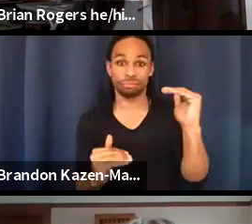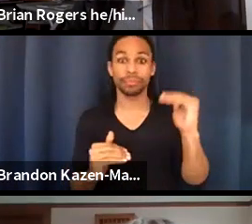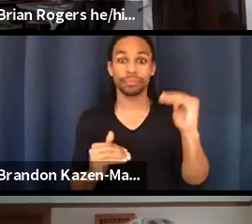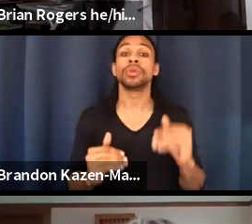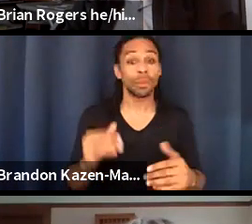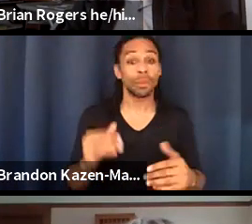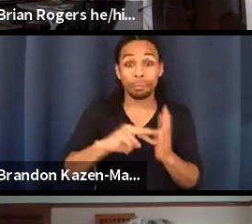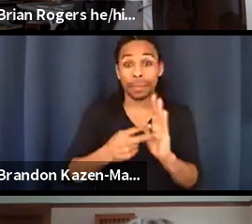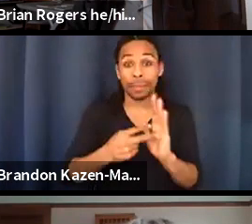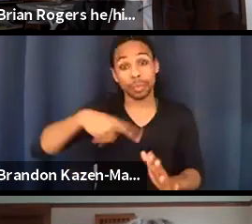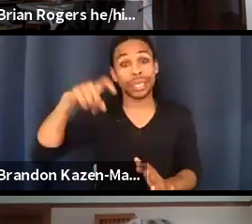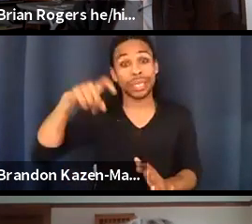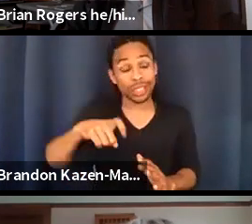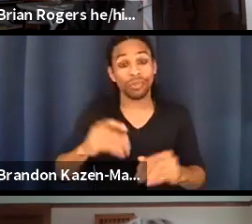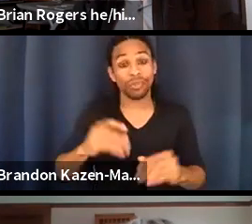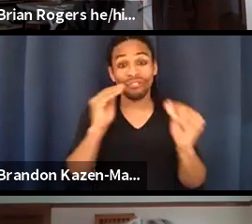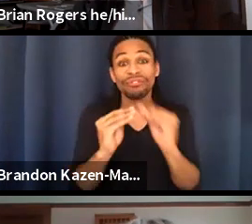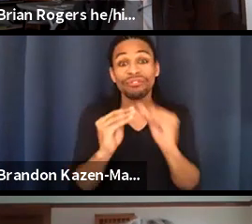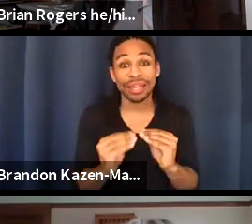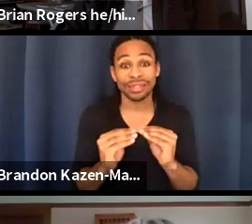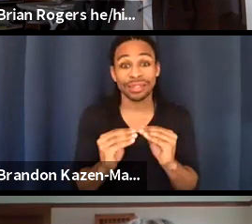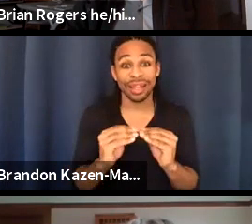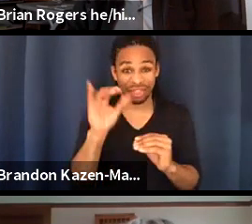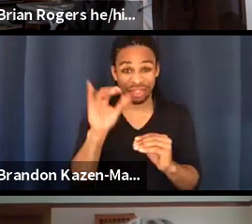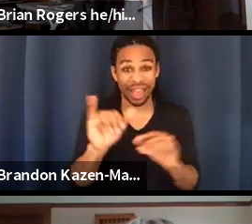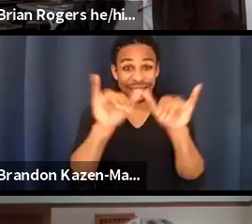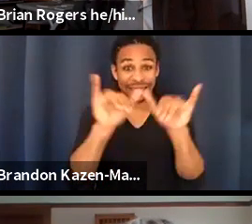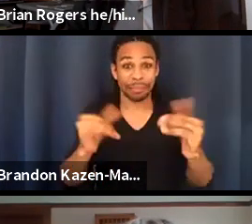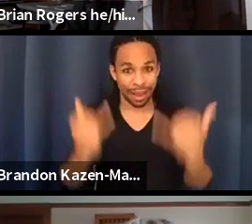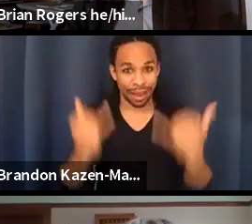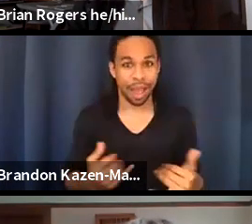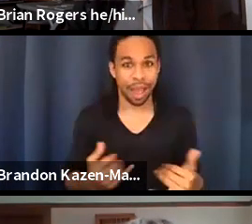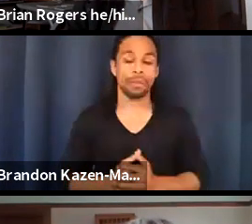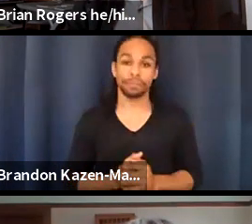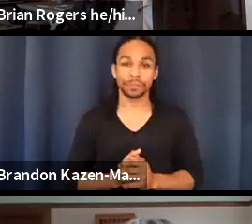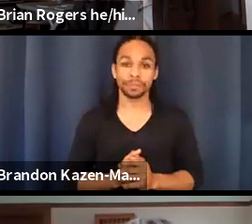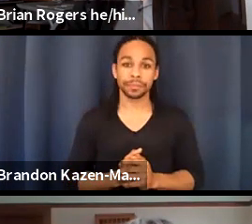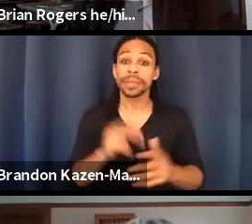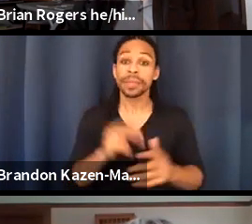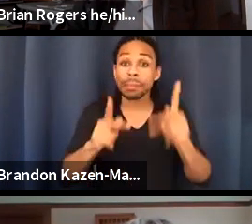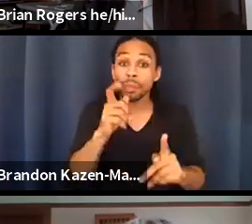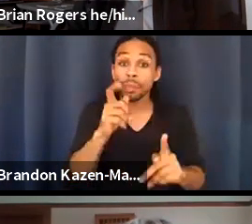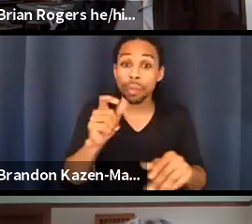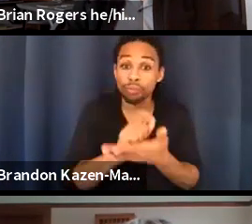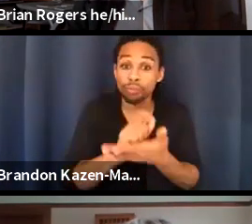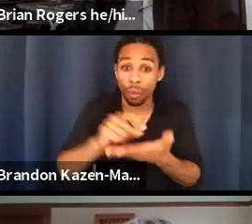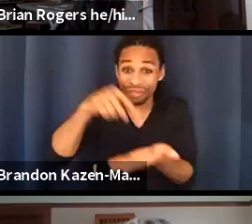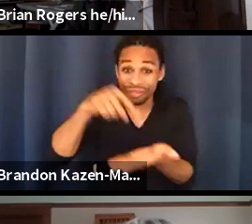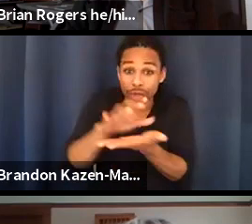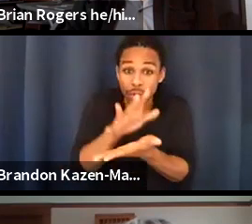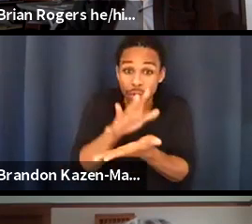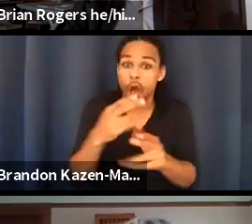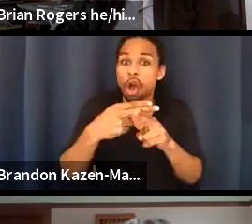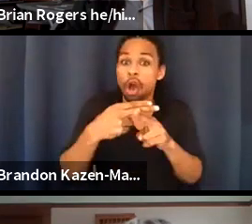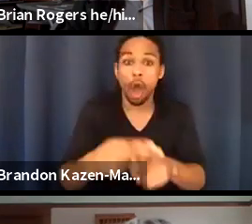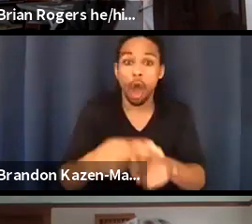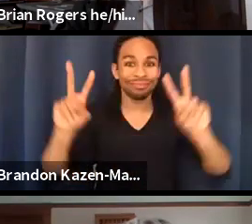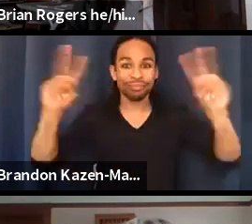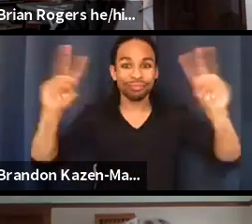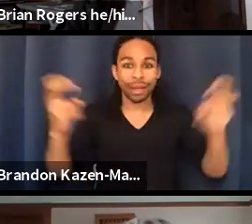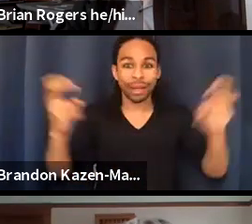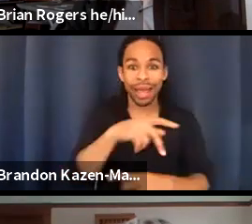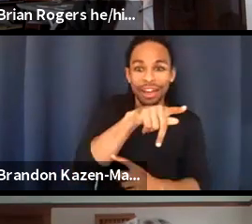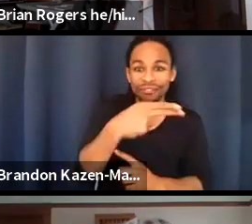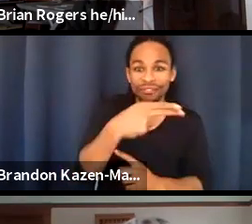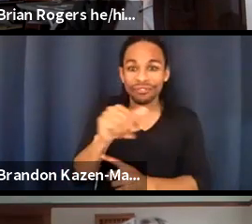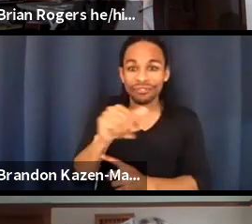The folks who wrote this document are calling it phase one, and they acknowledge that there's a lot more work to be done. That brings us to